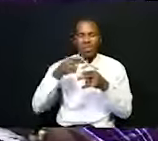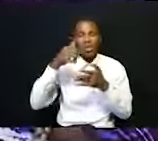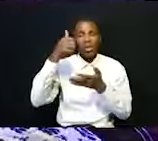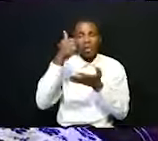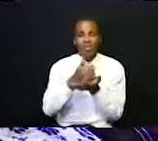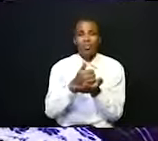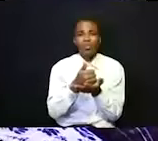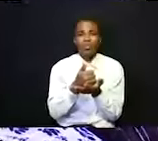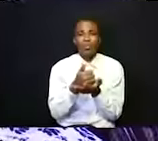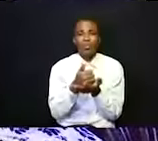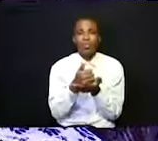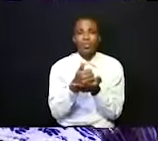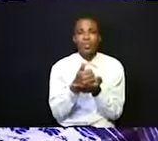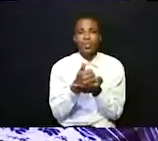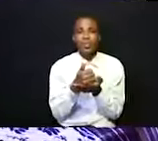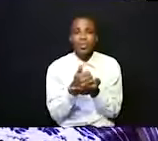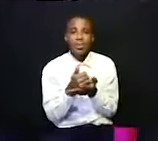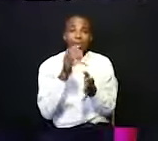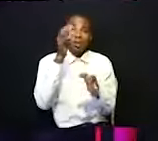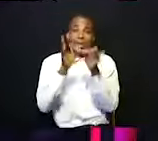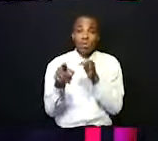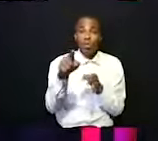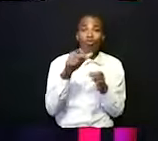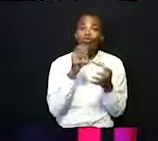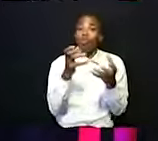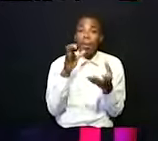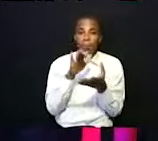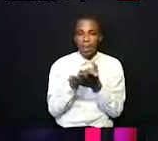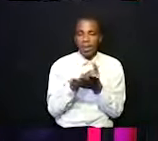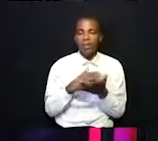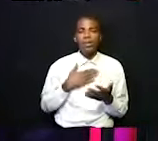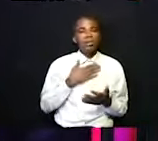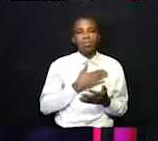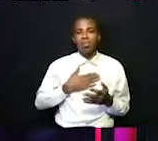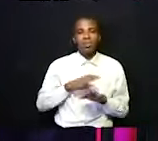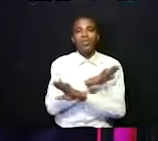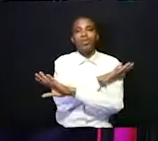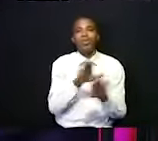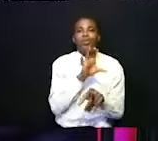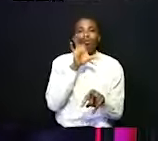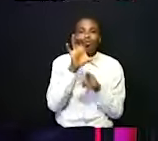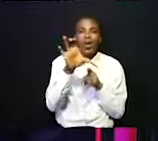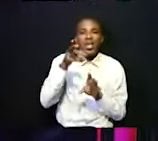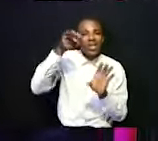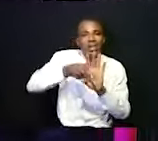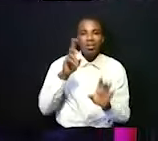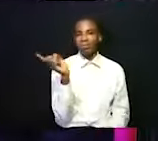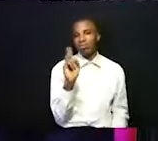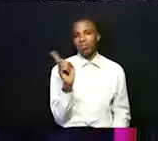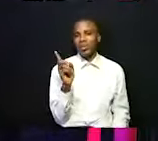But let me say that if you don't want to marry, don't force yourself into it. Some